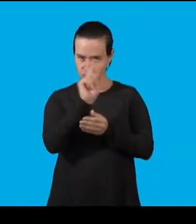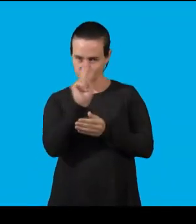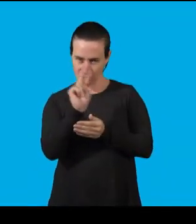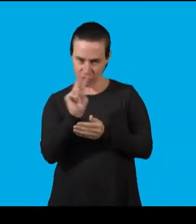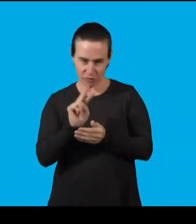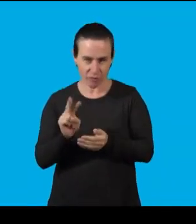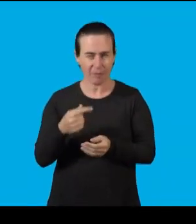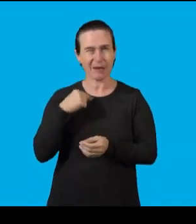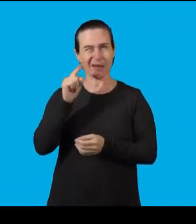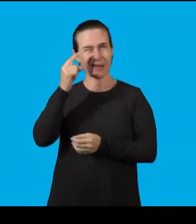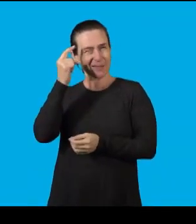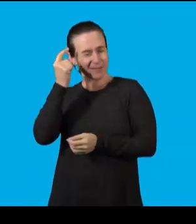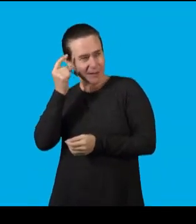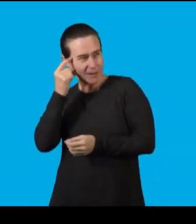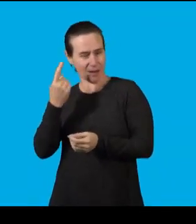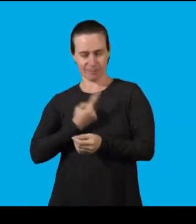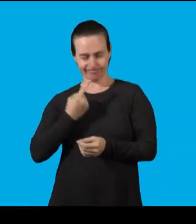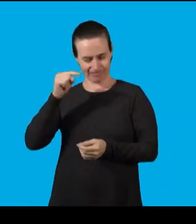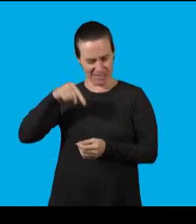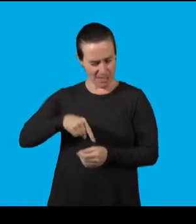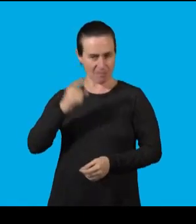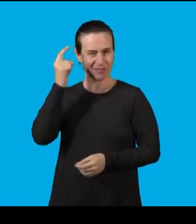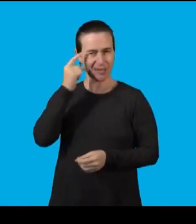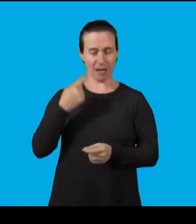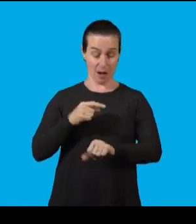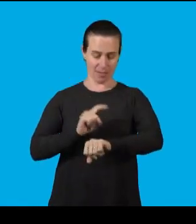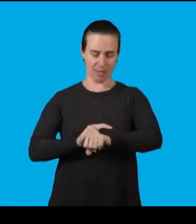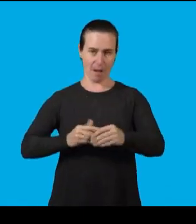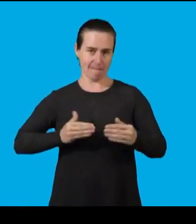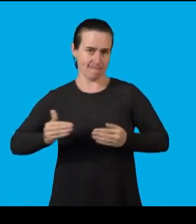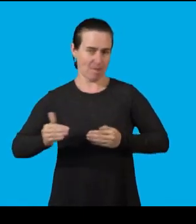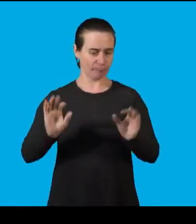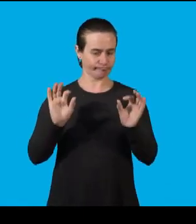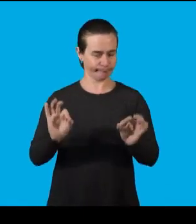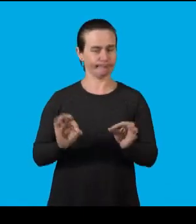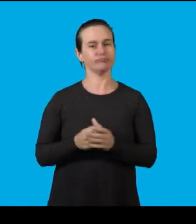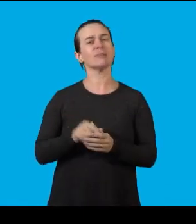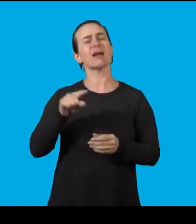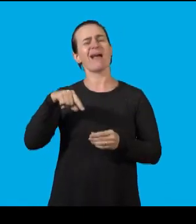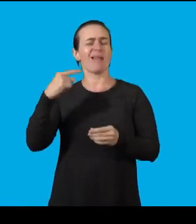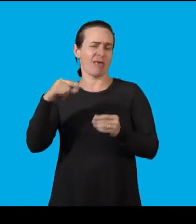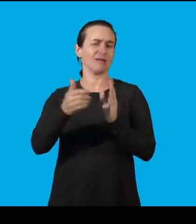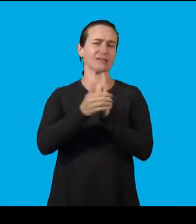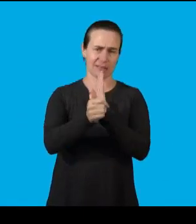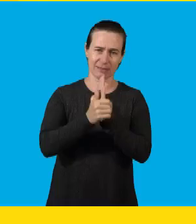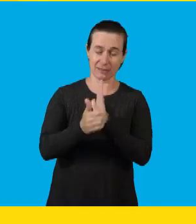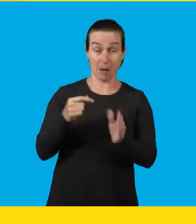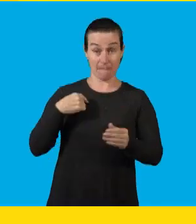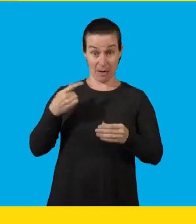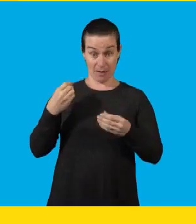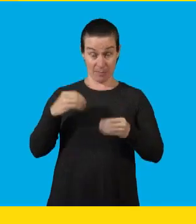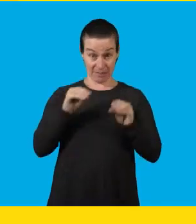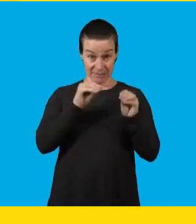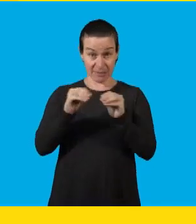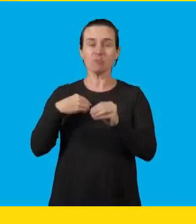obviously portray critical thinking skills, manage your time properly, and then the other things that I'm going to tell you as we